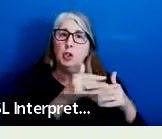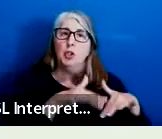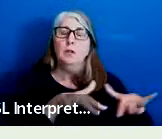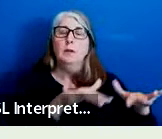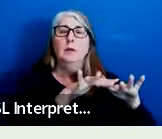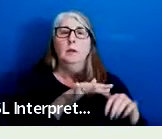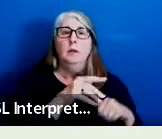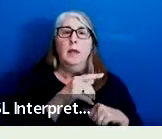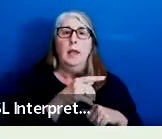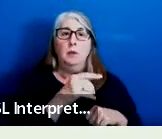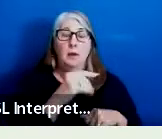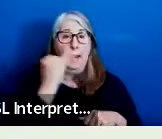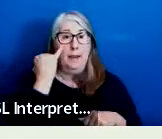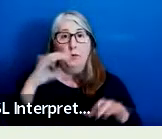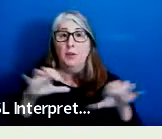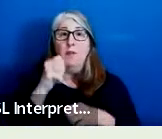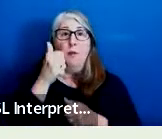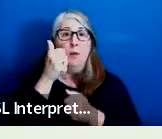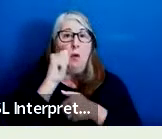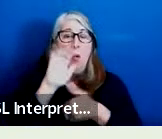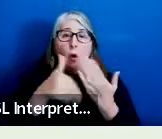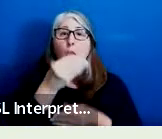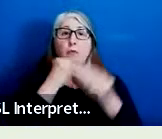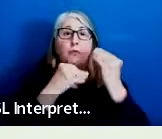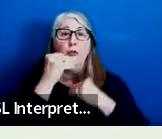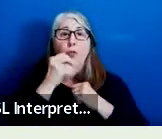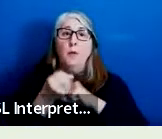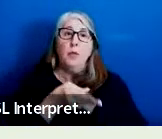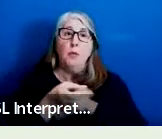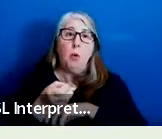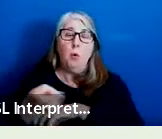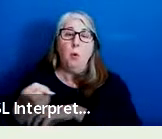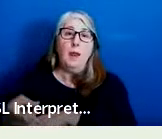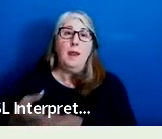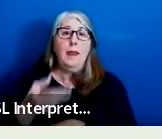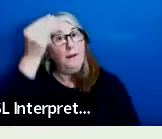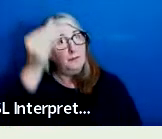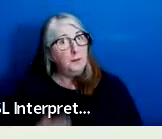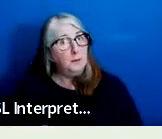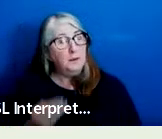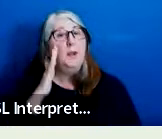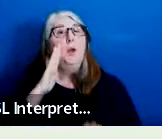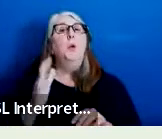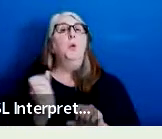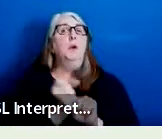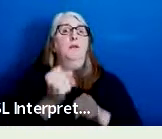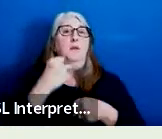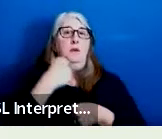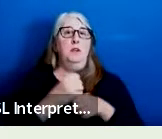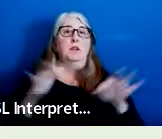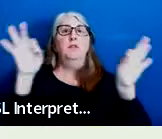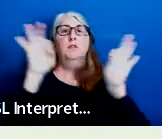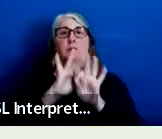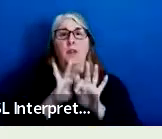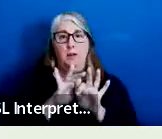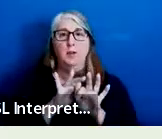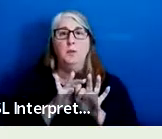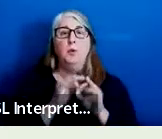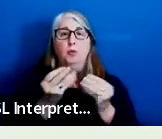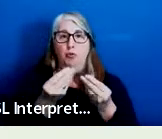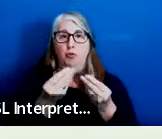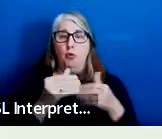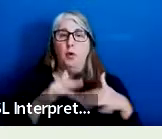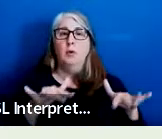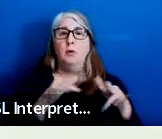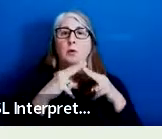every meal, every scrap, every Monday leads to the production of a valuable soil conditioner known